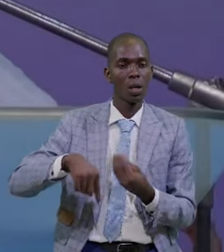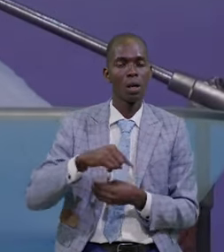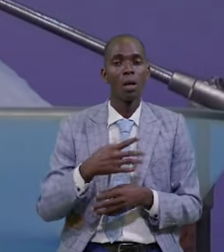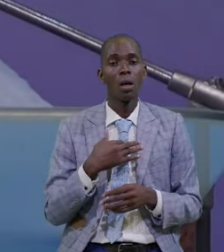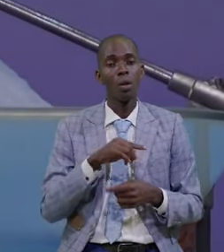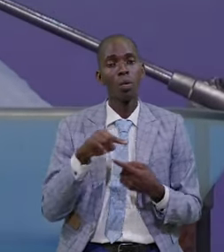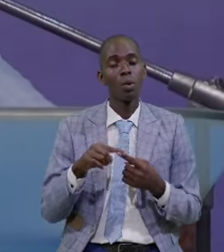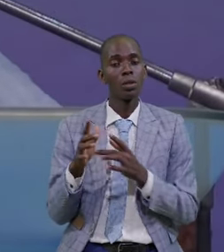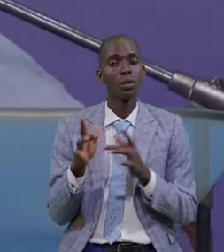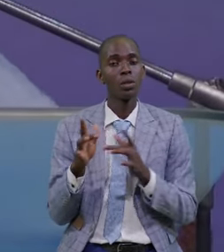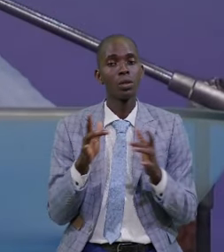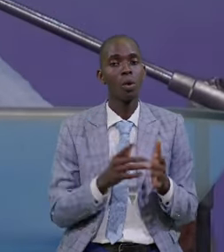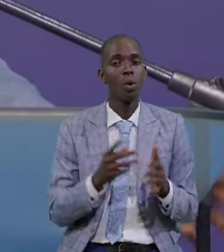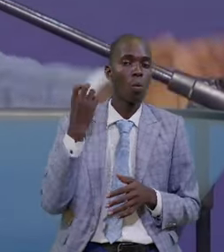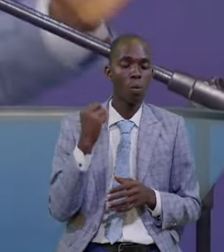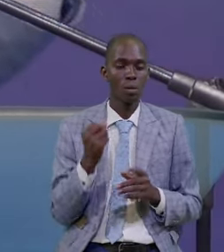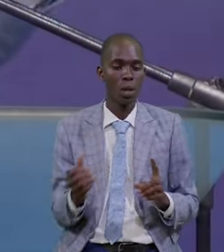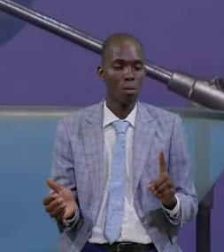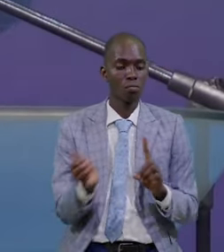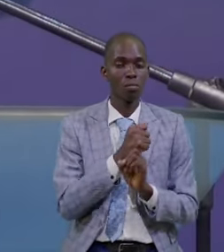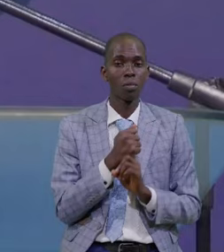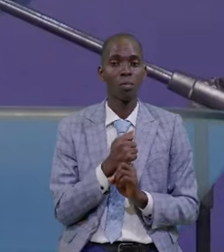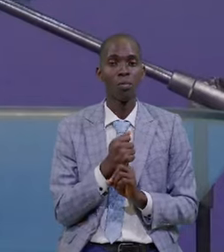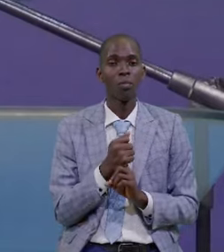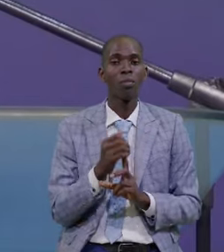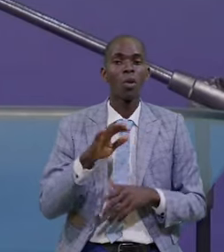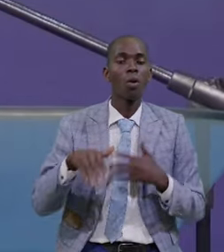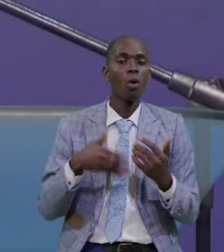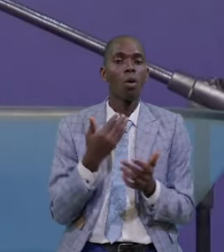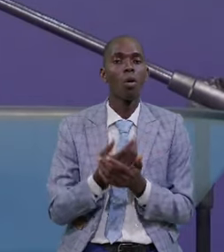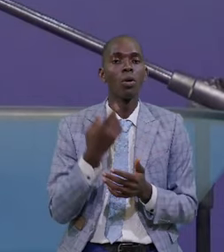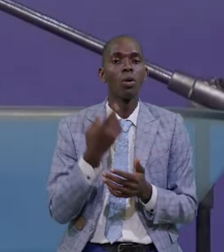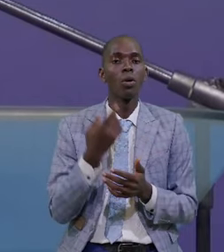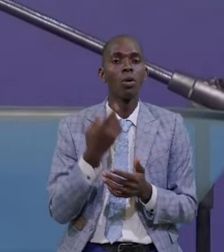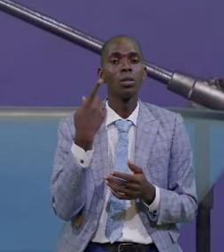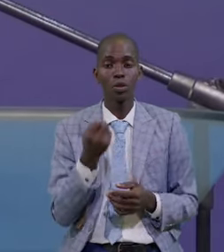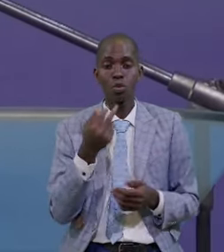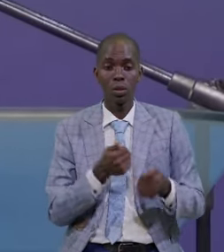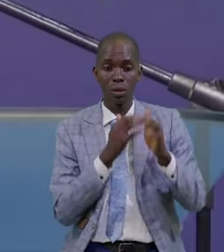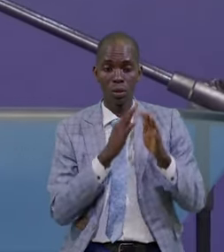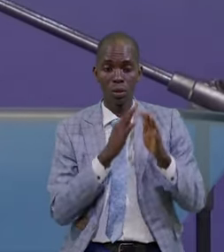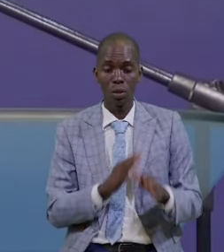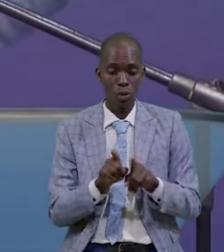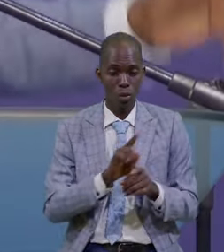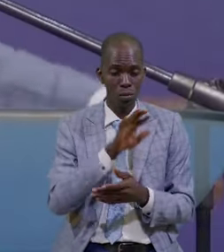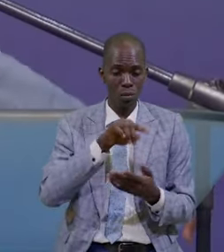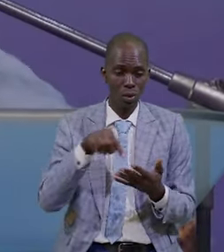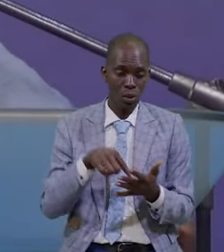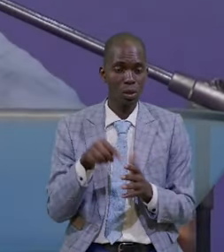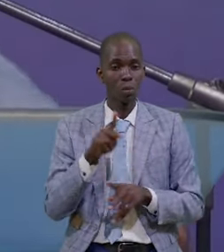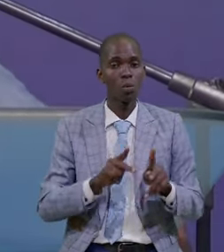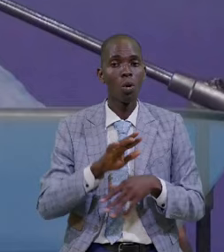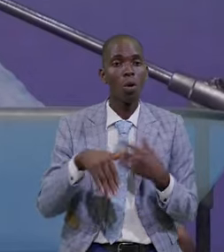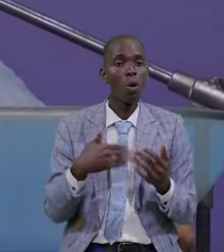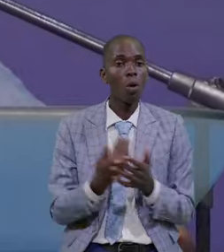Jesus was arrested, all the disciples, including these people, they all